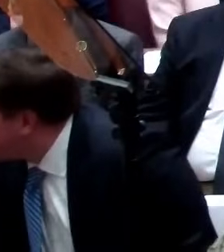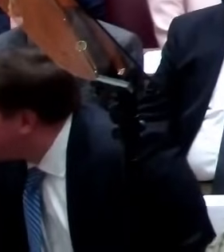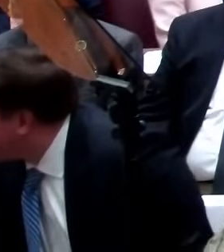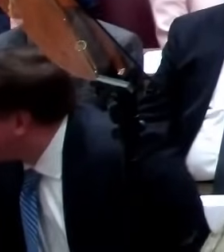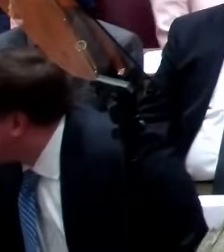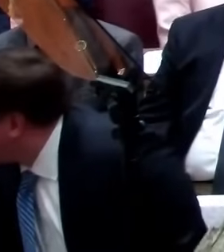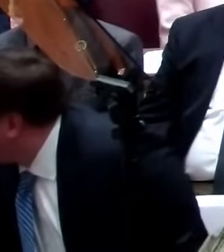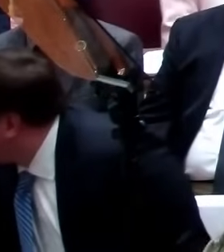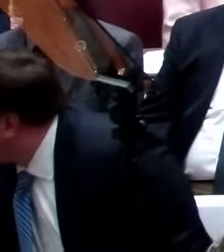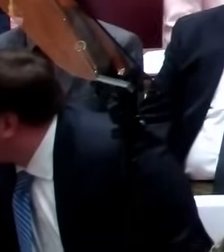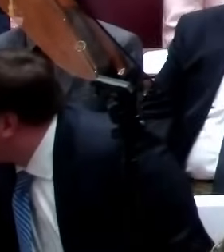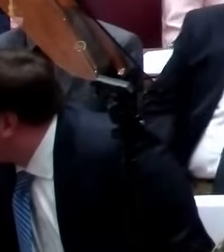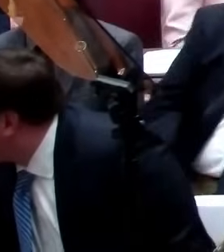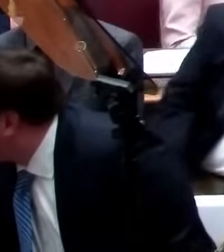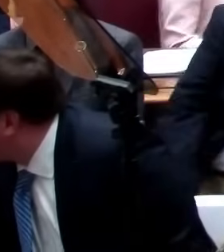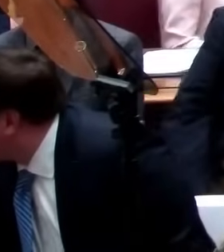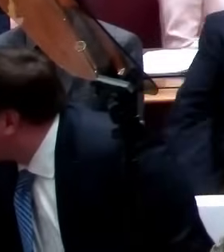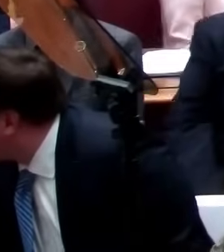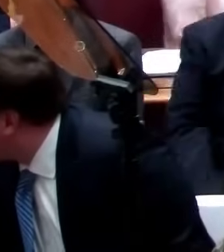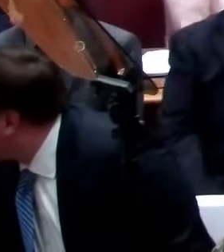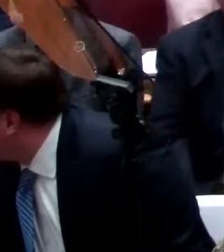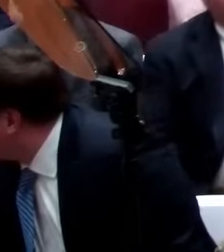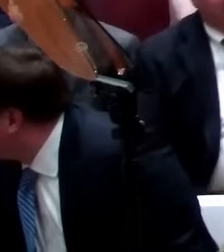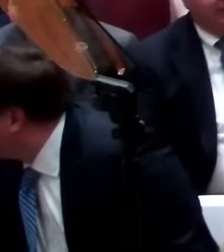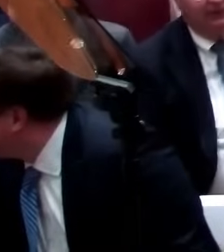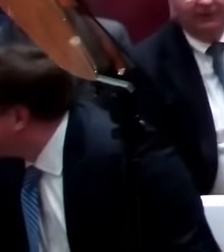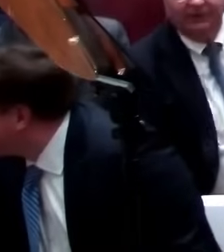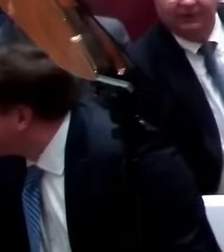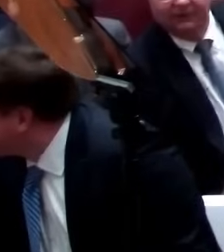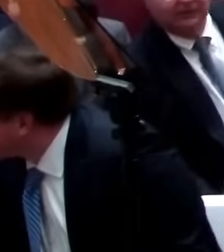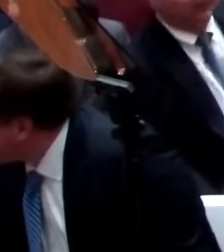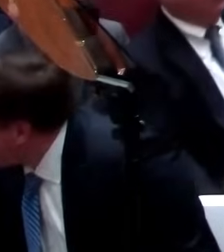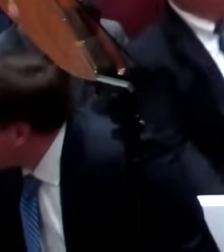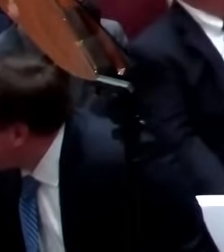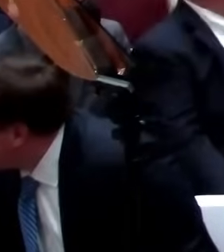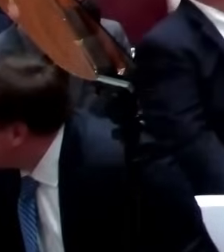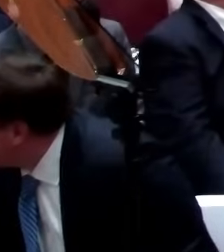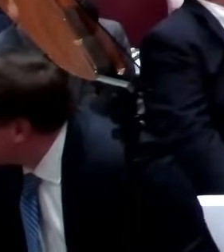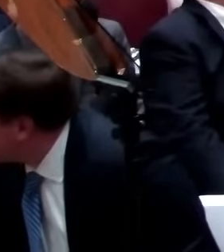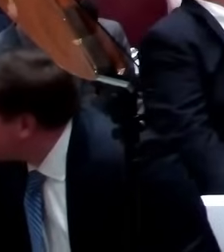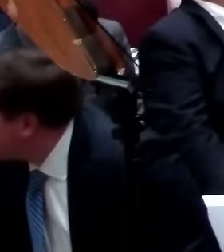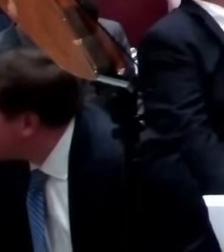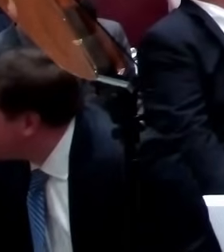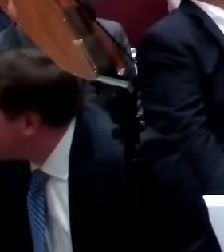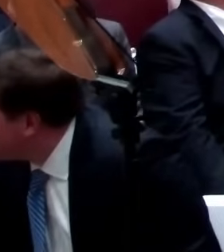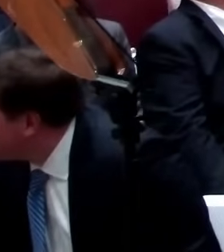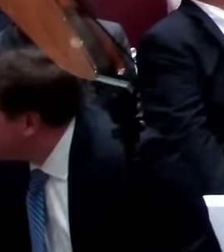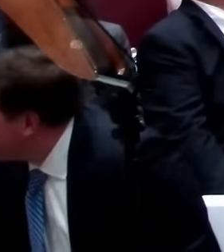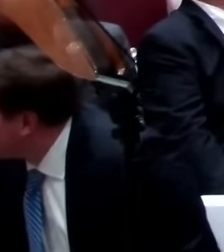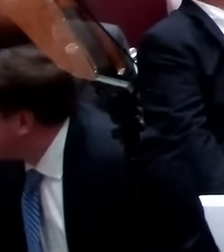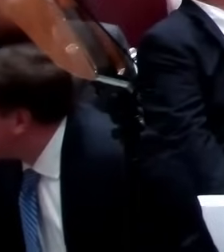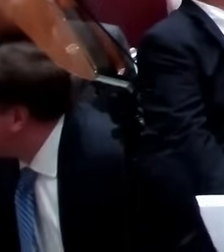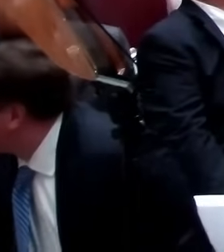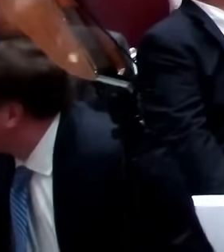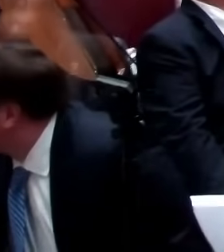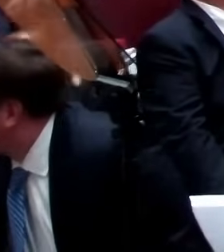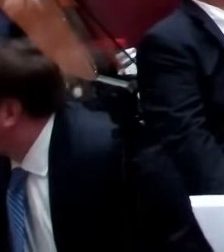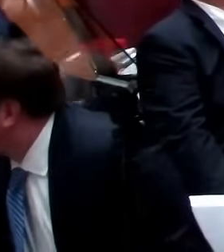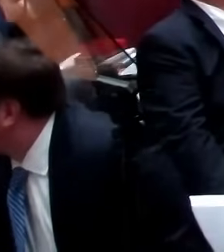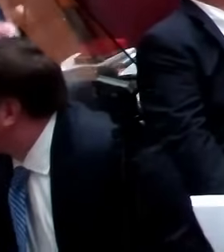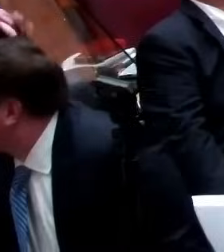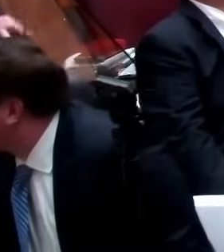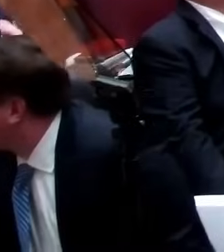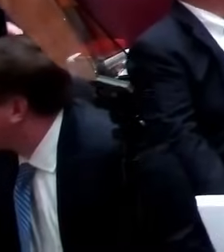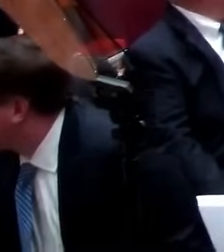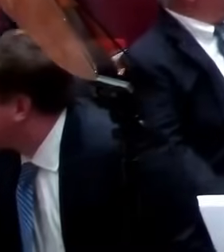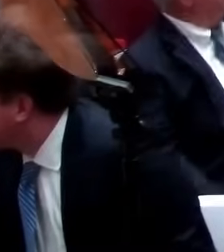Jeffrey Bullock, are ready to enter the chamber for the joint session. Please join me in welcoming our First Lady, Tracy Quillen